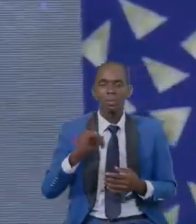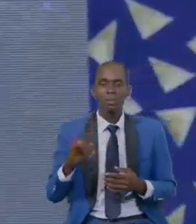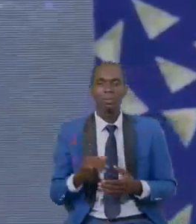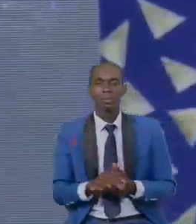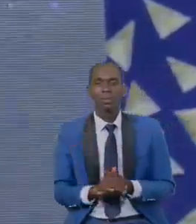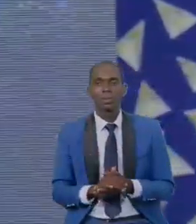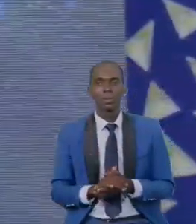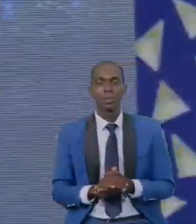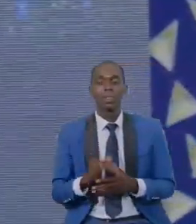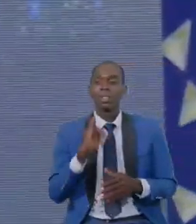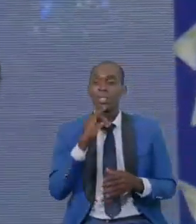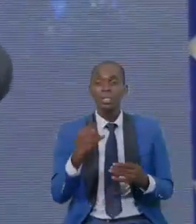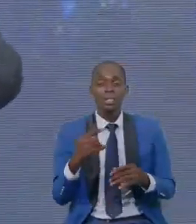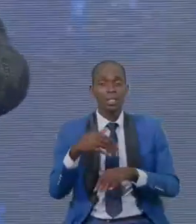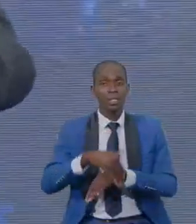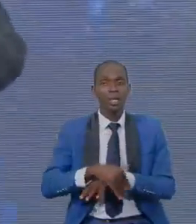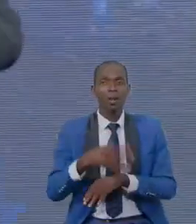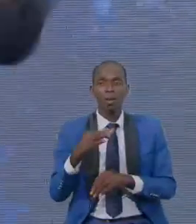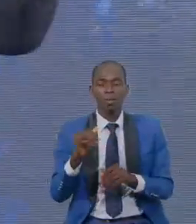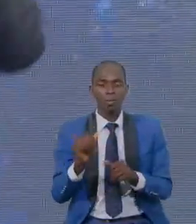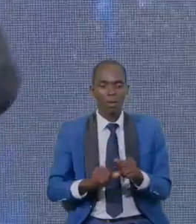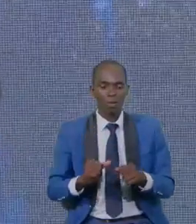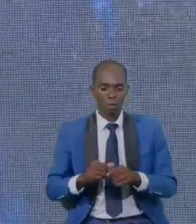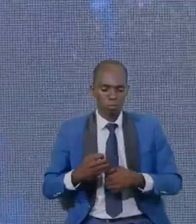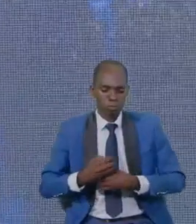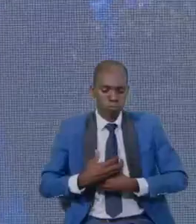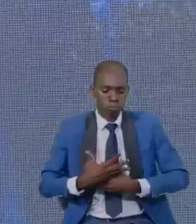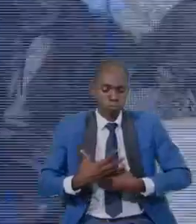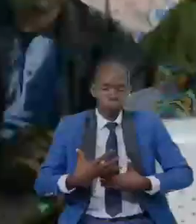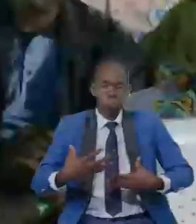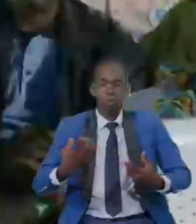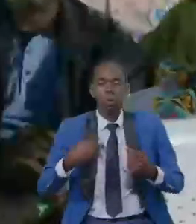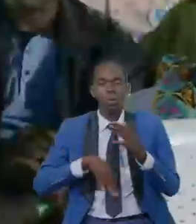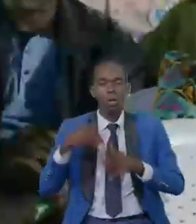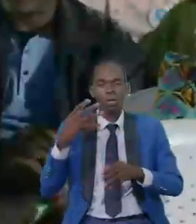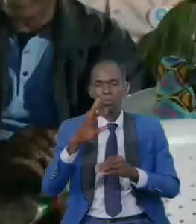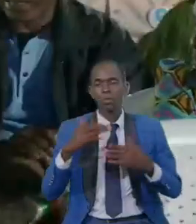In the night of every swelling getting out of your body.